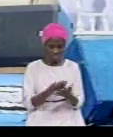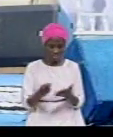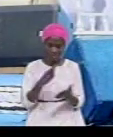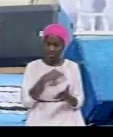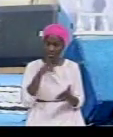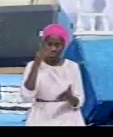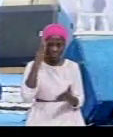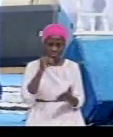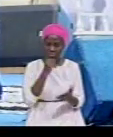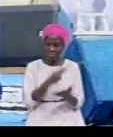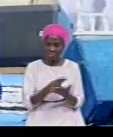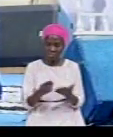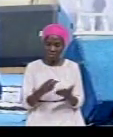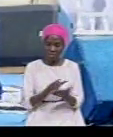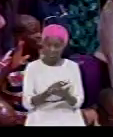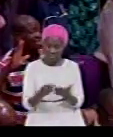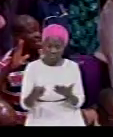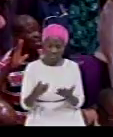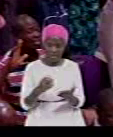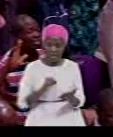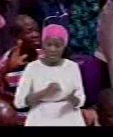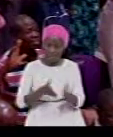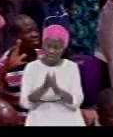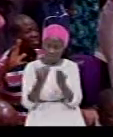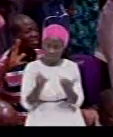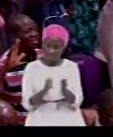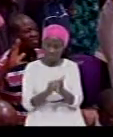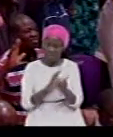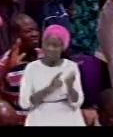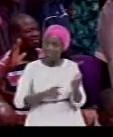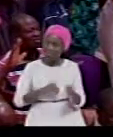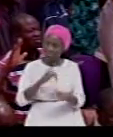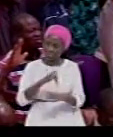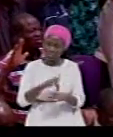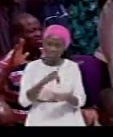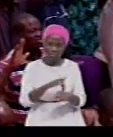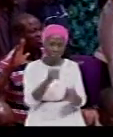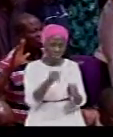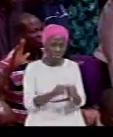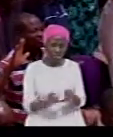I'm asking now, Lord, touch everyone in Jesus' name.